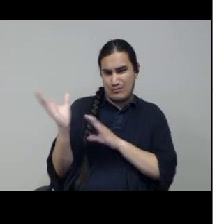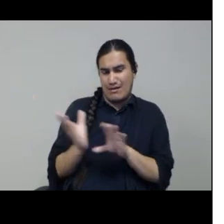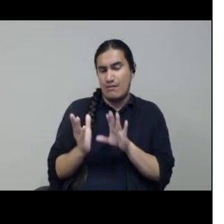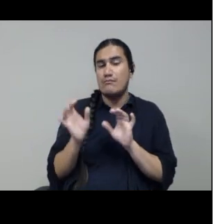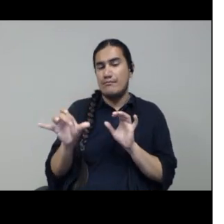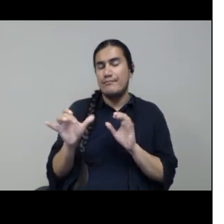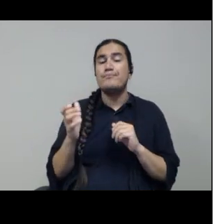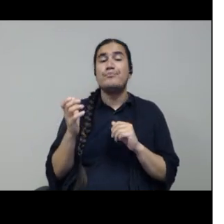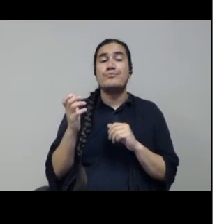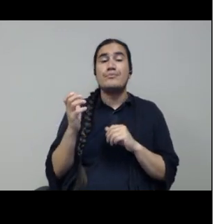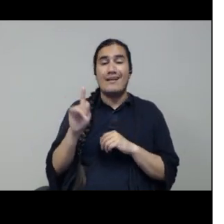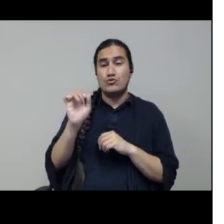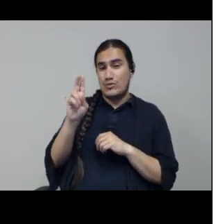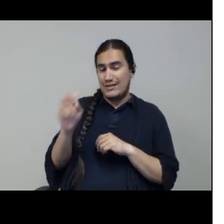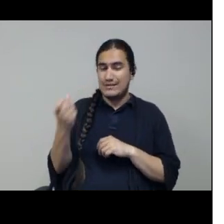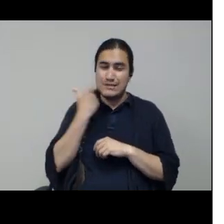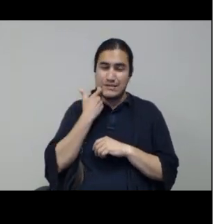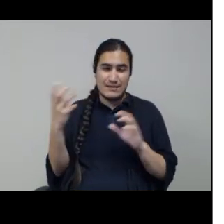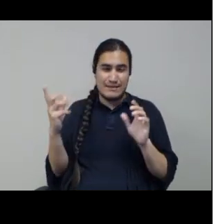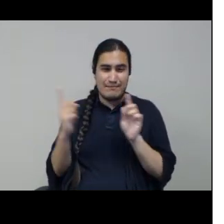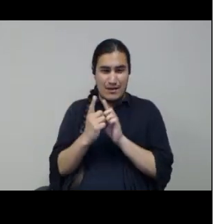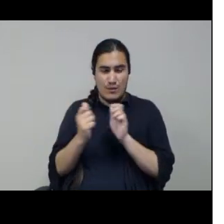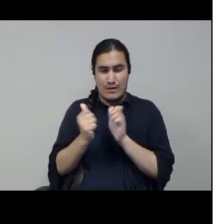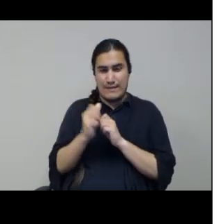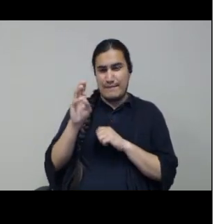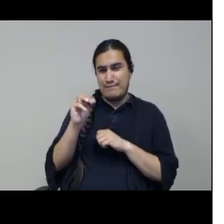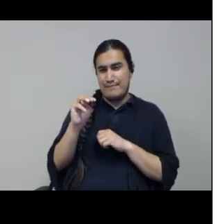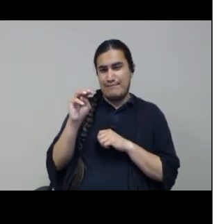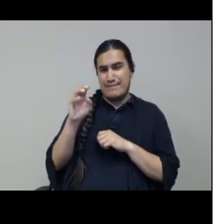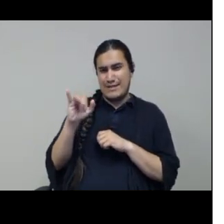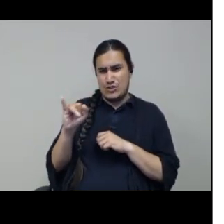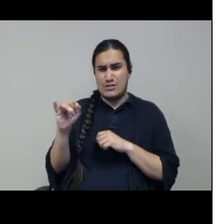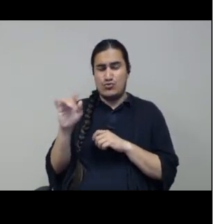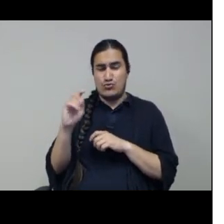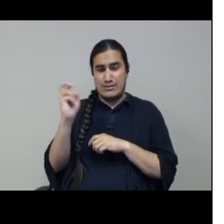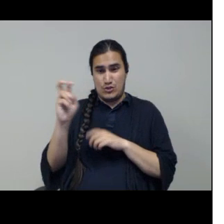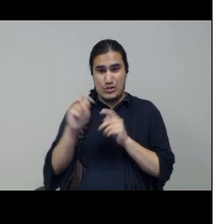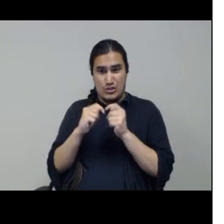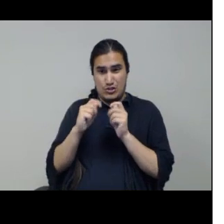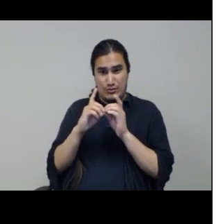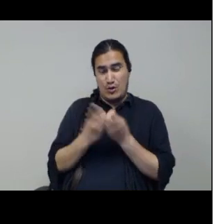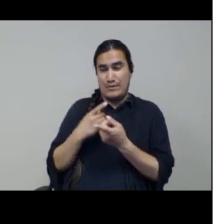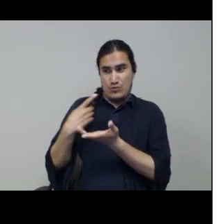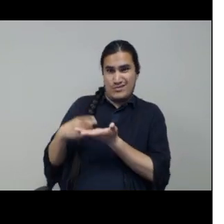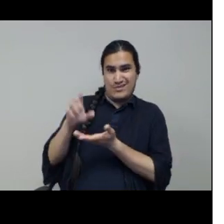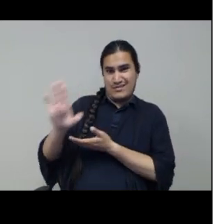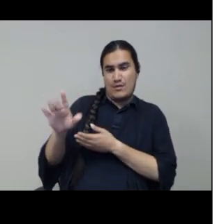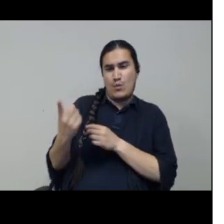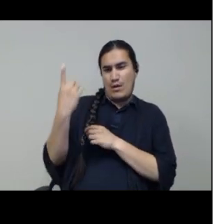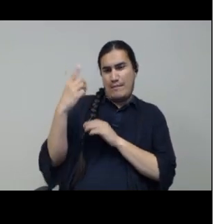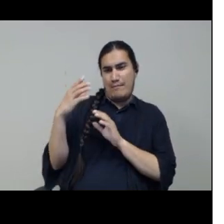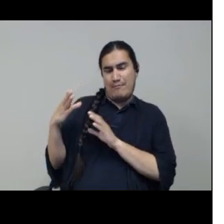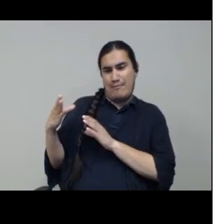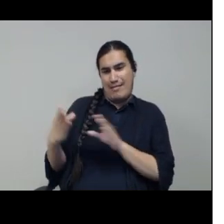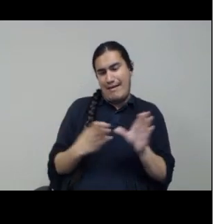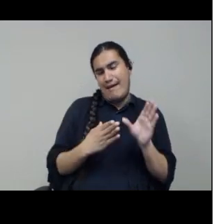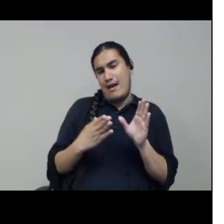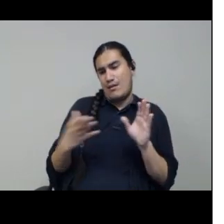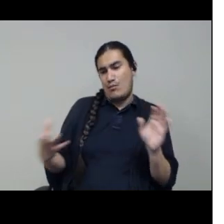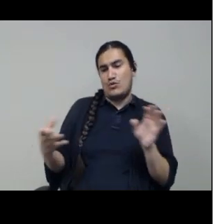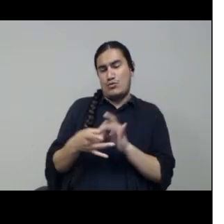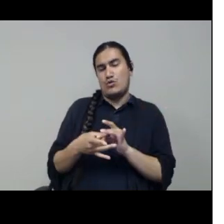Caltrans recently met with the Michigan Department of Transportation to discuss their one plan, which merged the Michigan